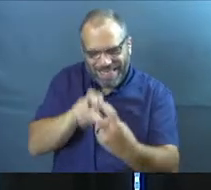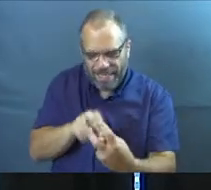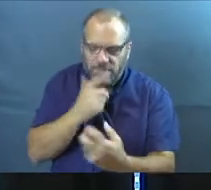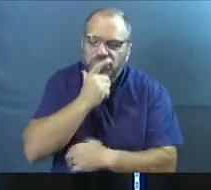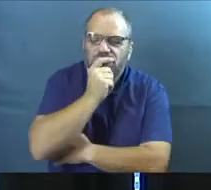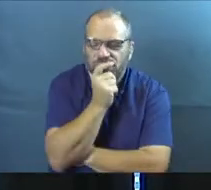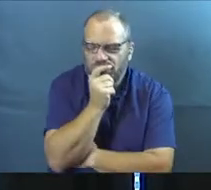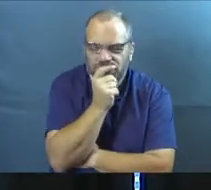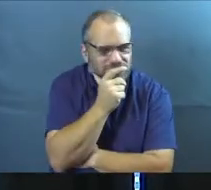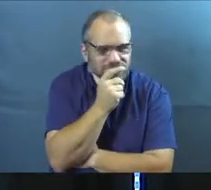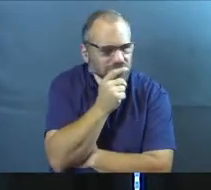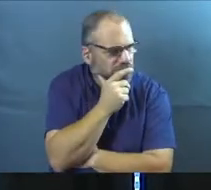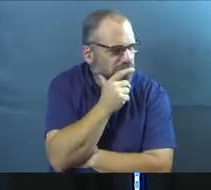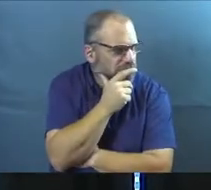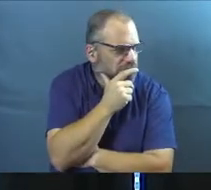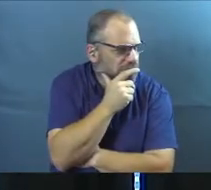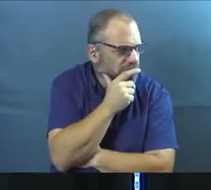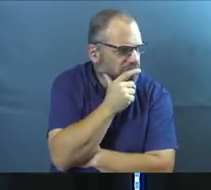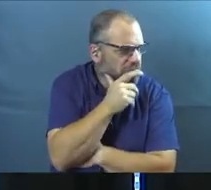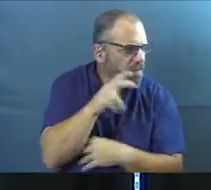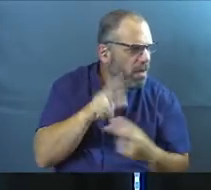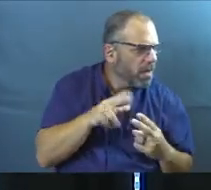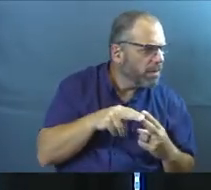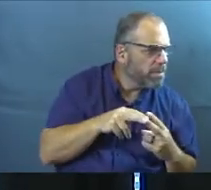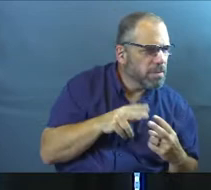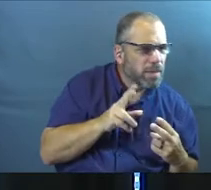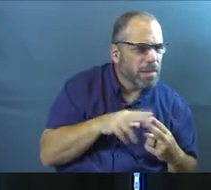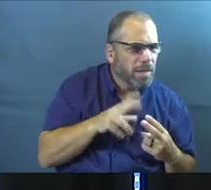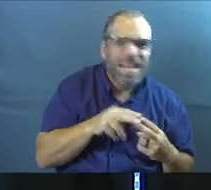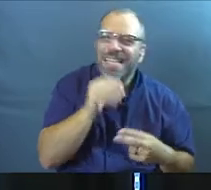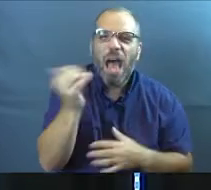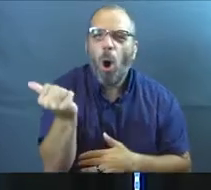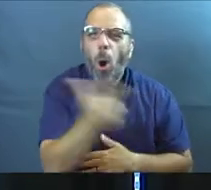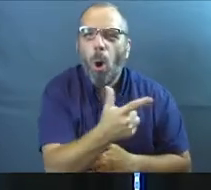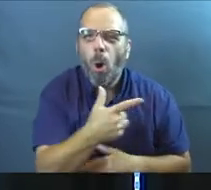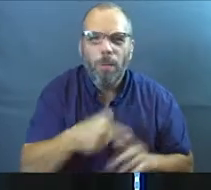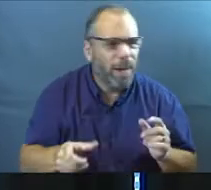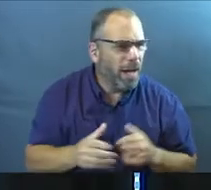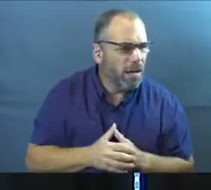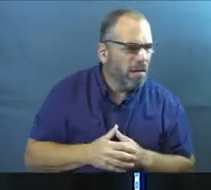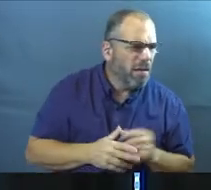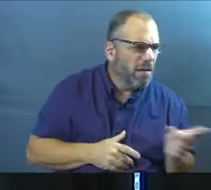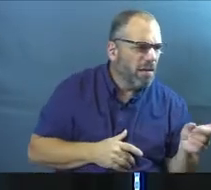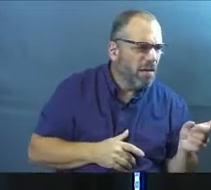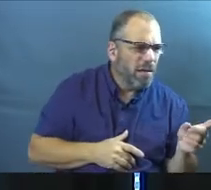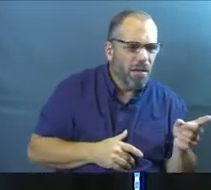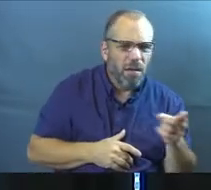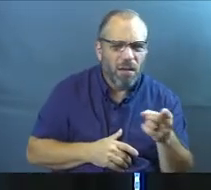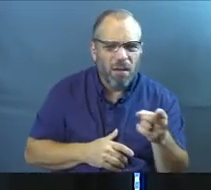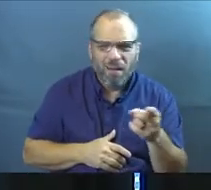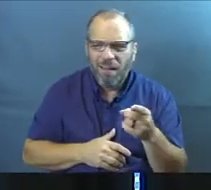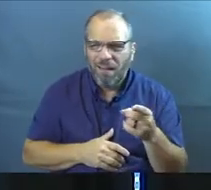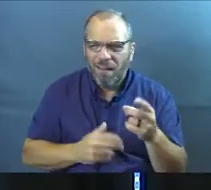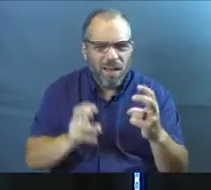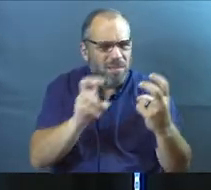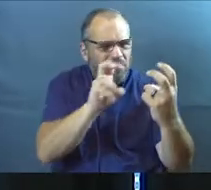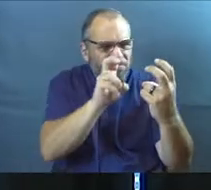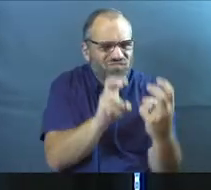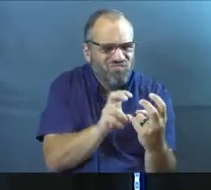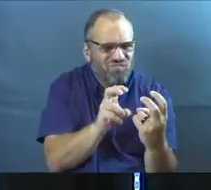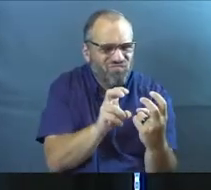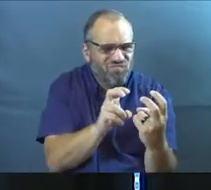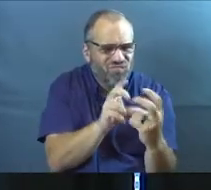remember noticing all the couples around us at the different tables. Not every single one, but a lot of them were just sitting